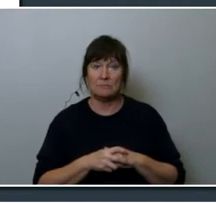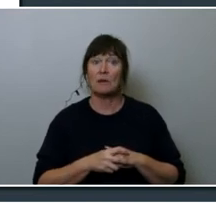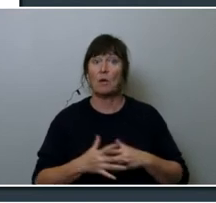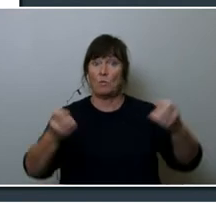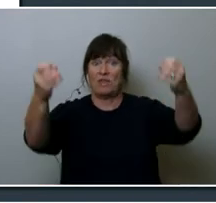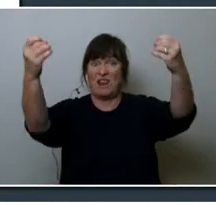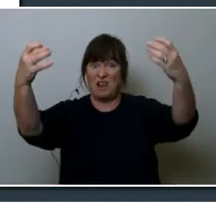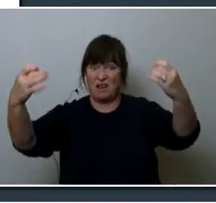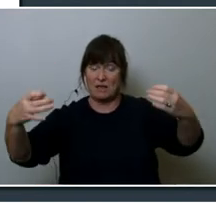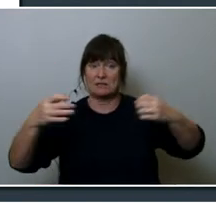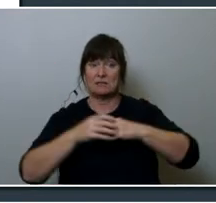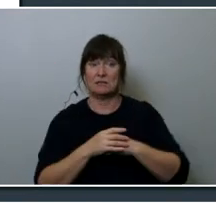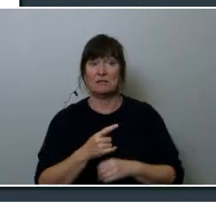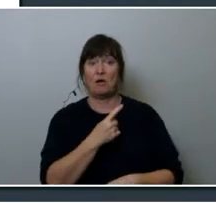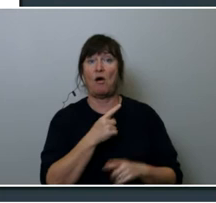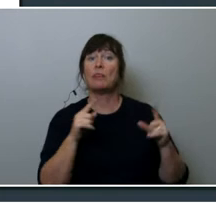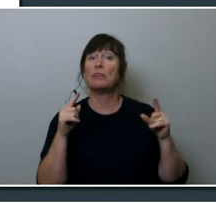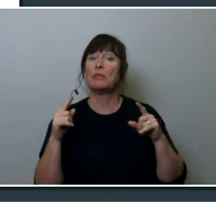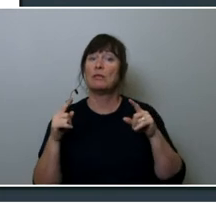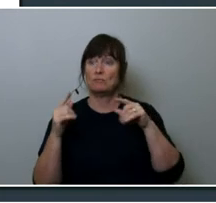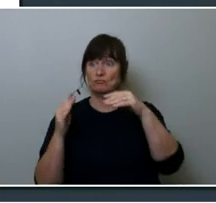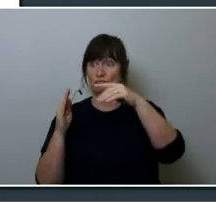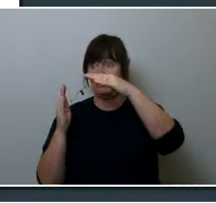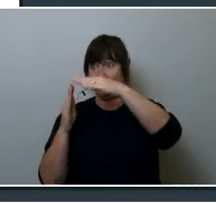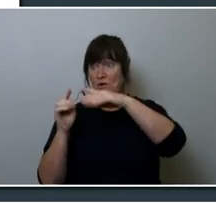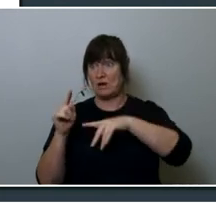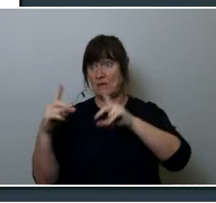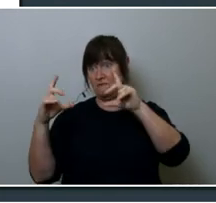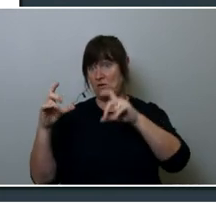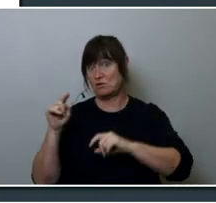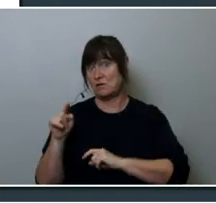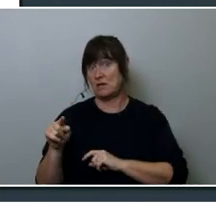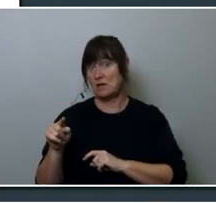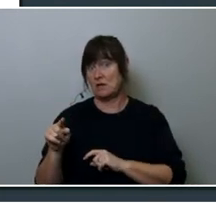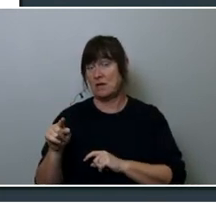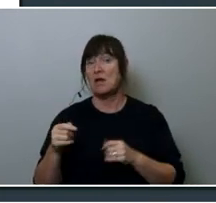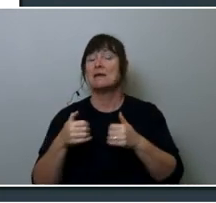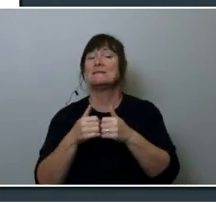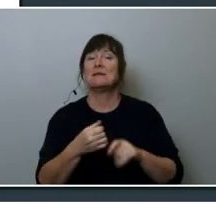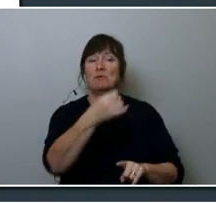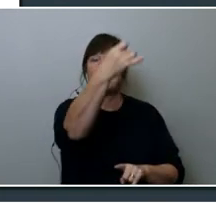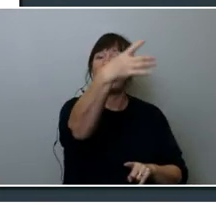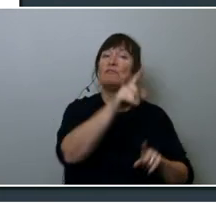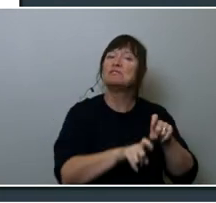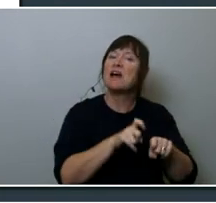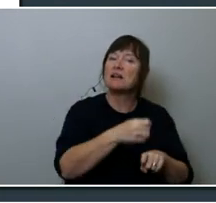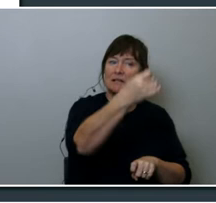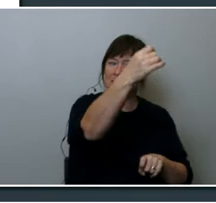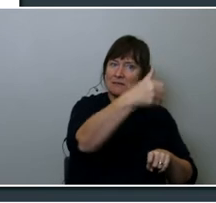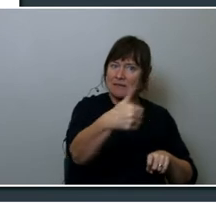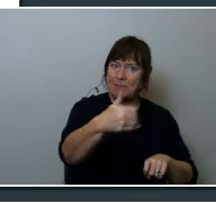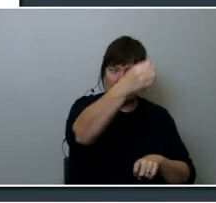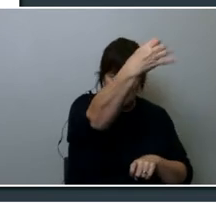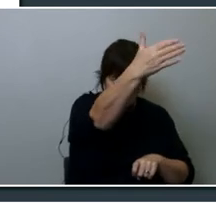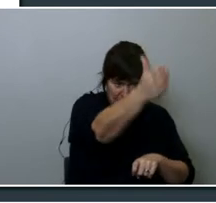lights, as we have in that photo up on the right-hand side, is a separate light for cyclists. That just